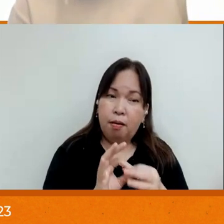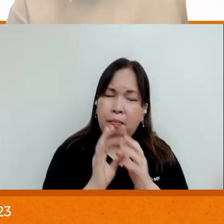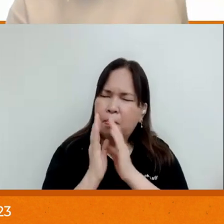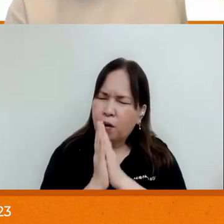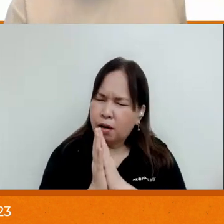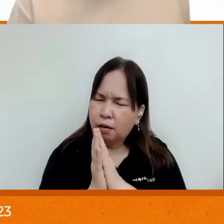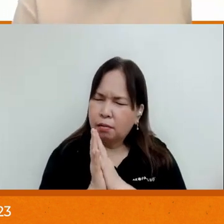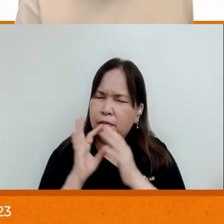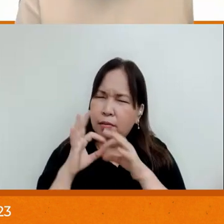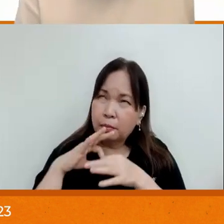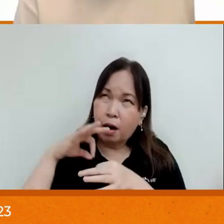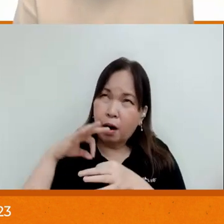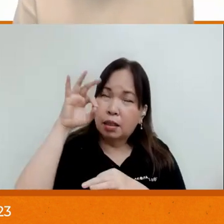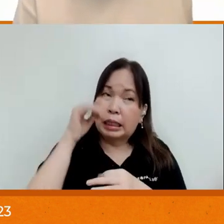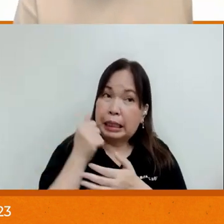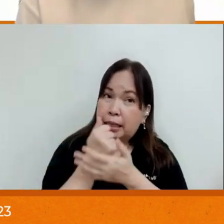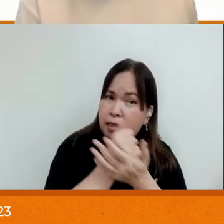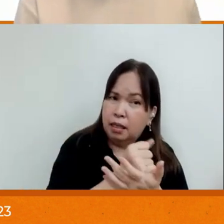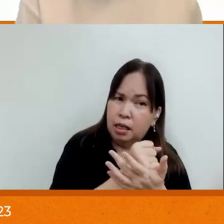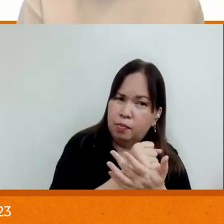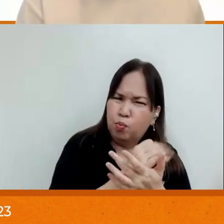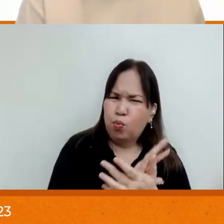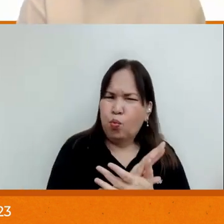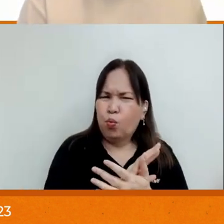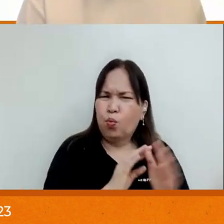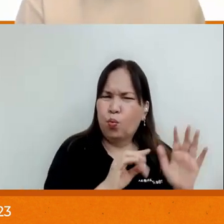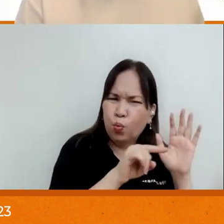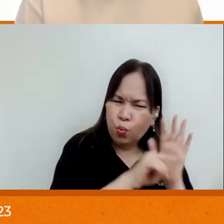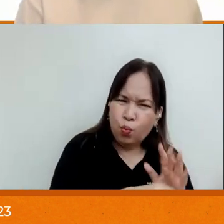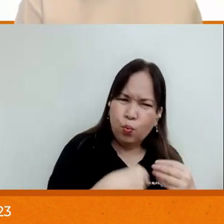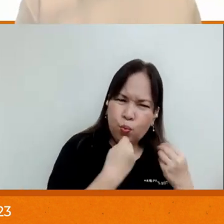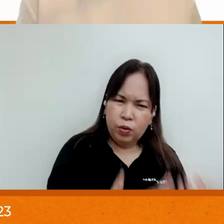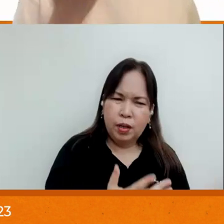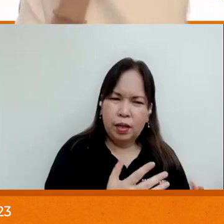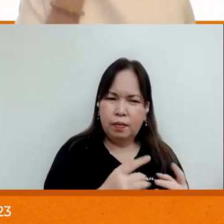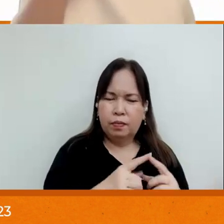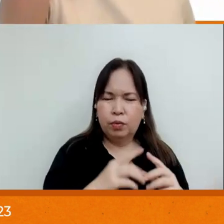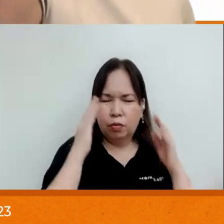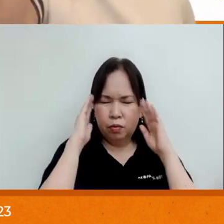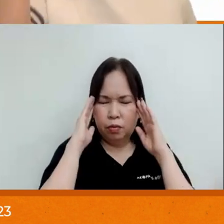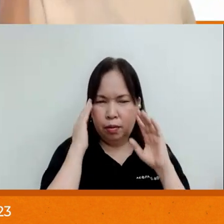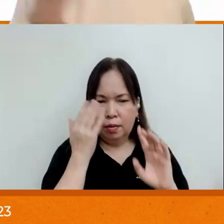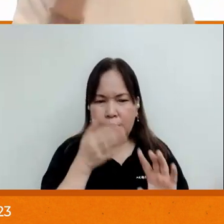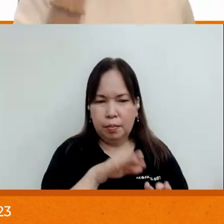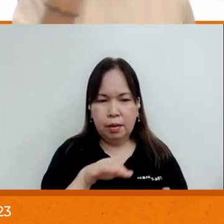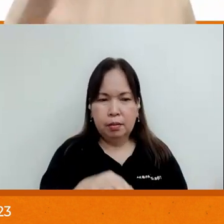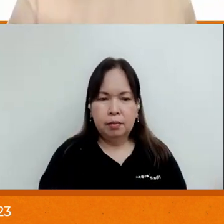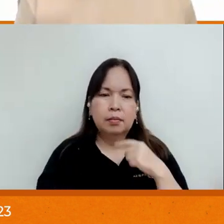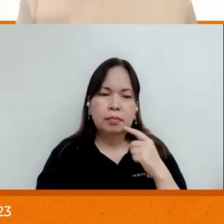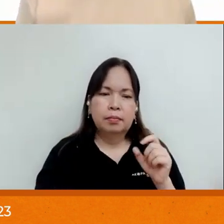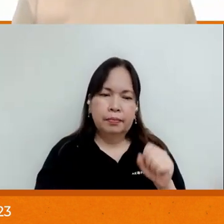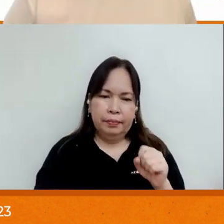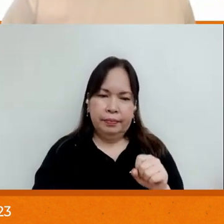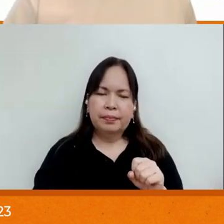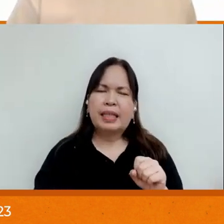help or hinder when it comes to anxiety disorders? Yeah, spirituality can be